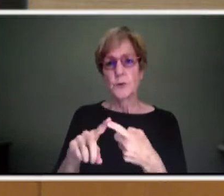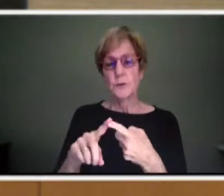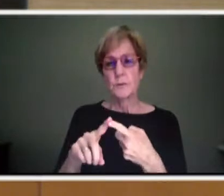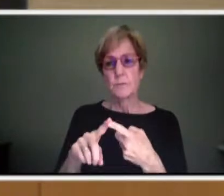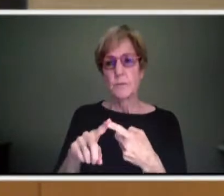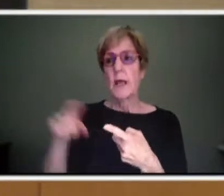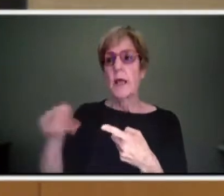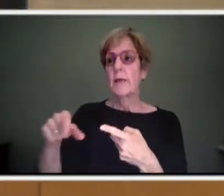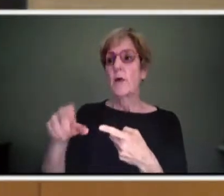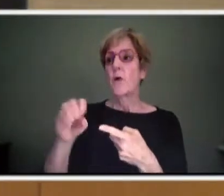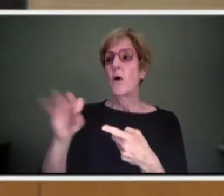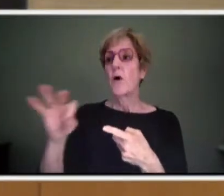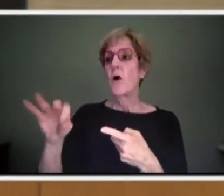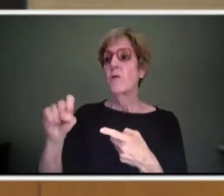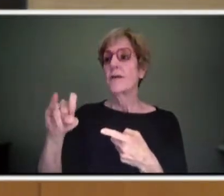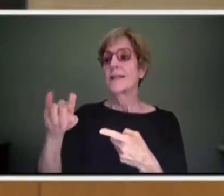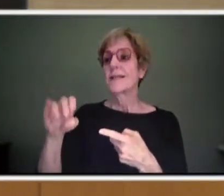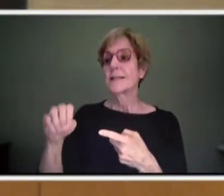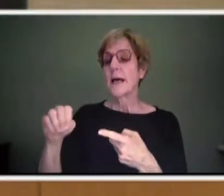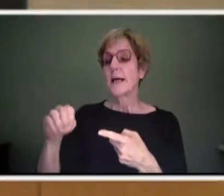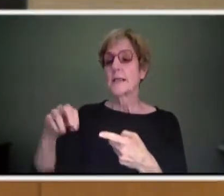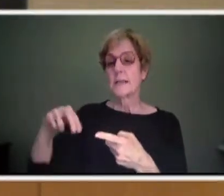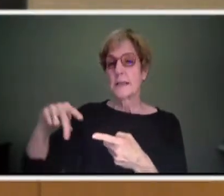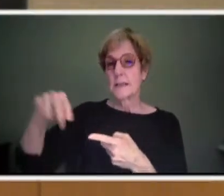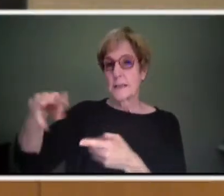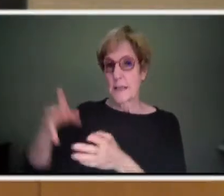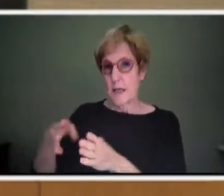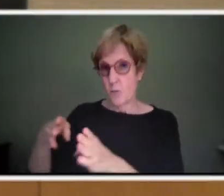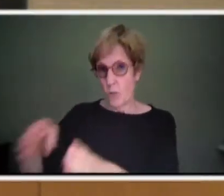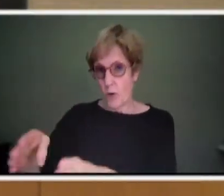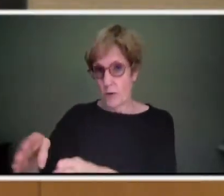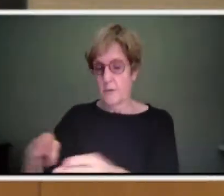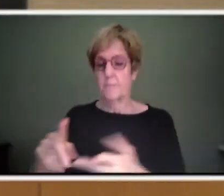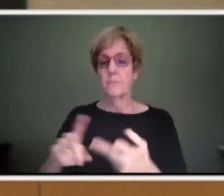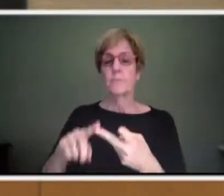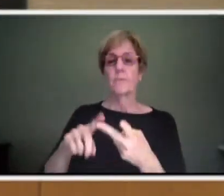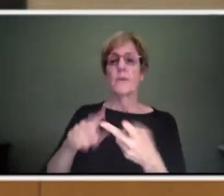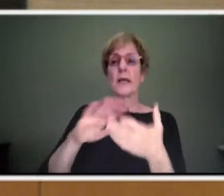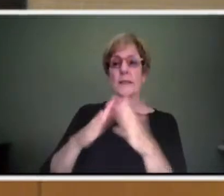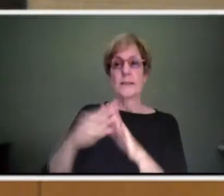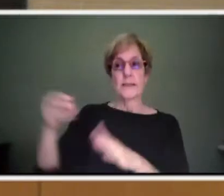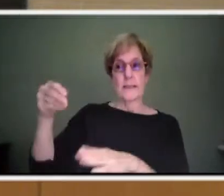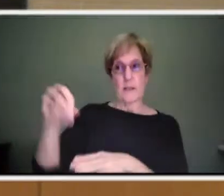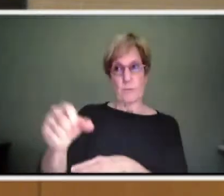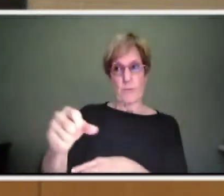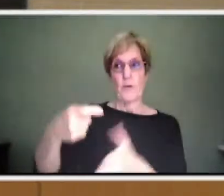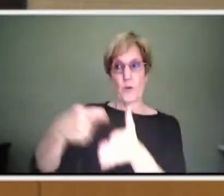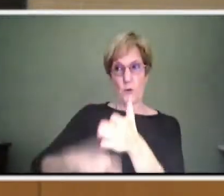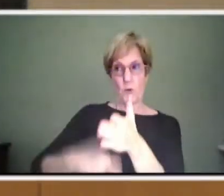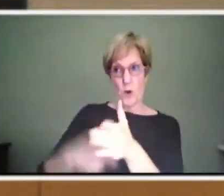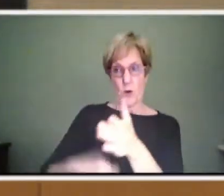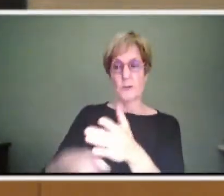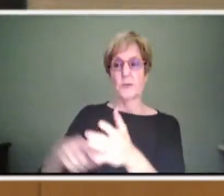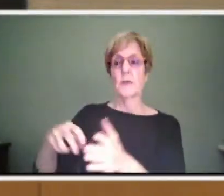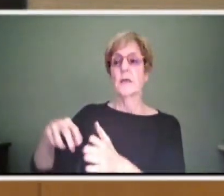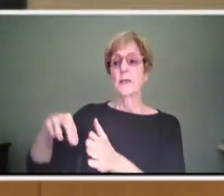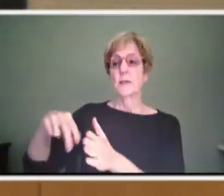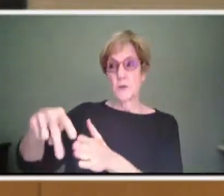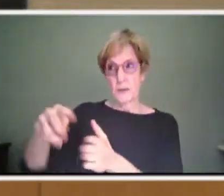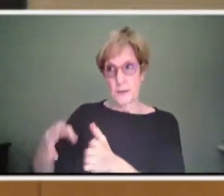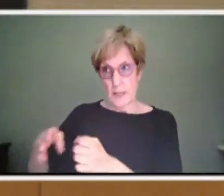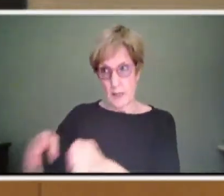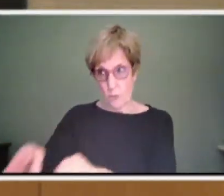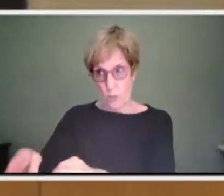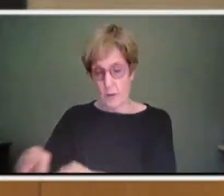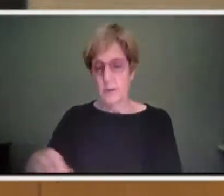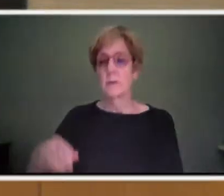construct an off-site sidewalk from the site to Fincher Farms. 2, the city will agree to pay for all costs associated with construction of the sidewalk, including but not limited to